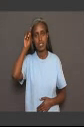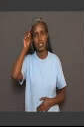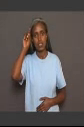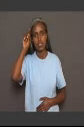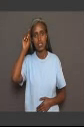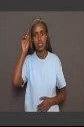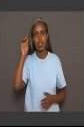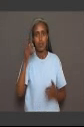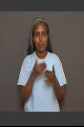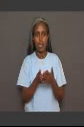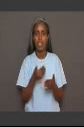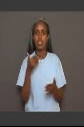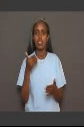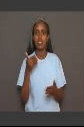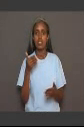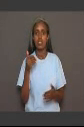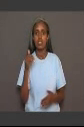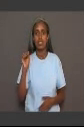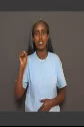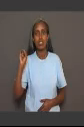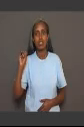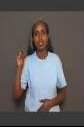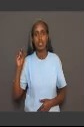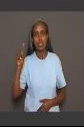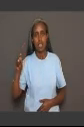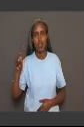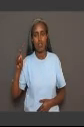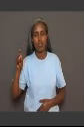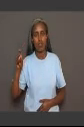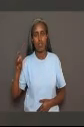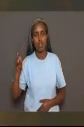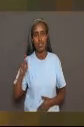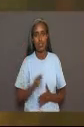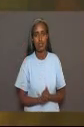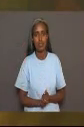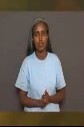x minus the sine of x.